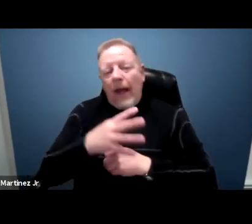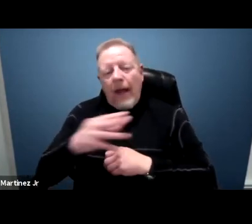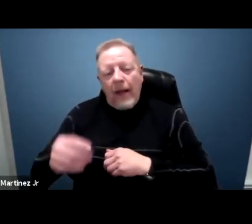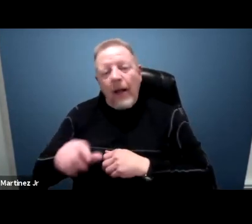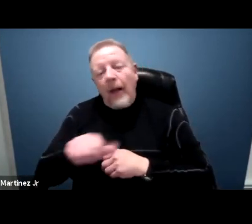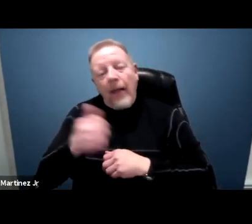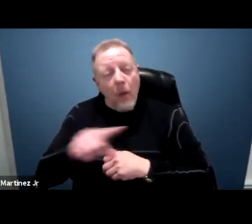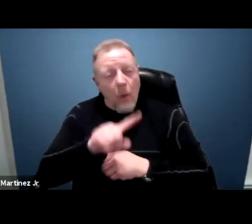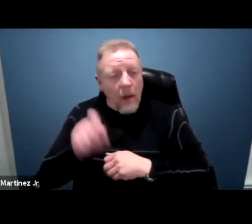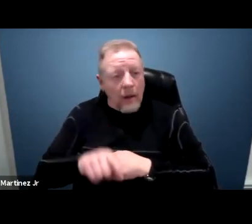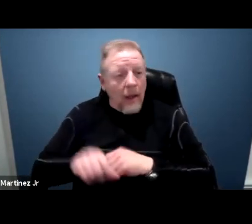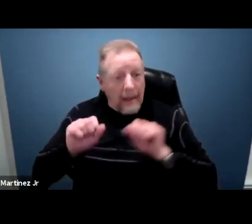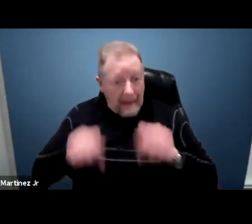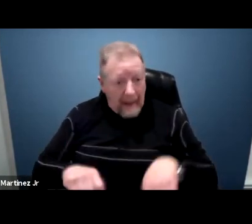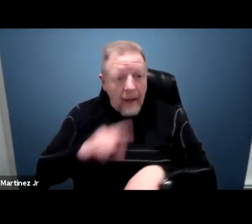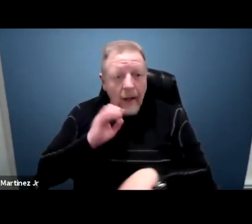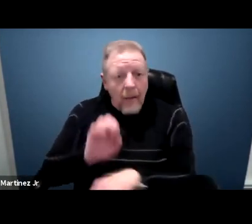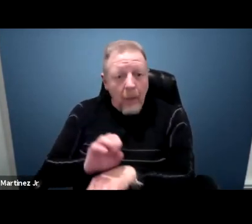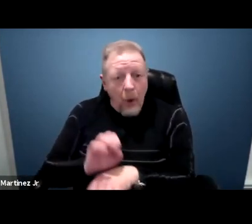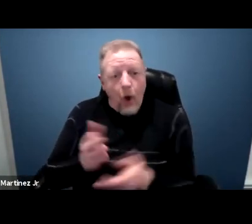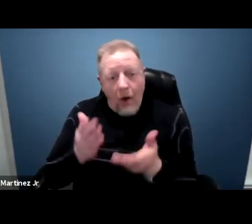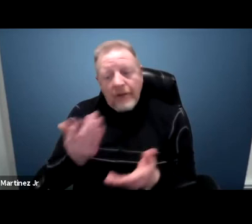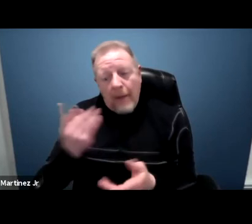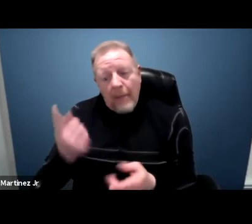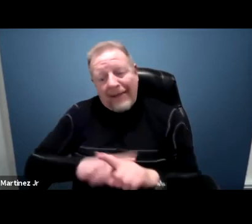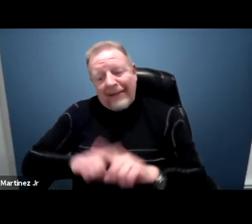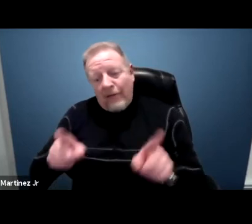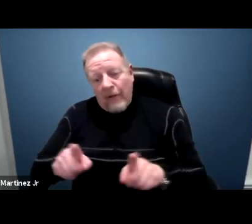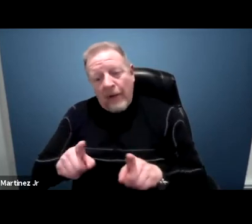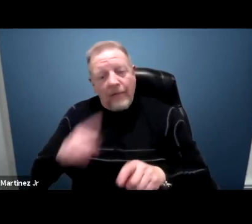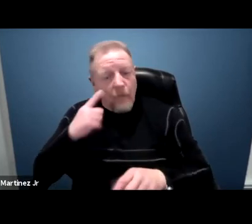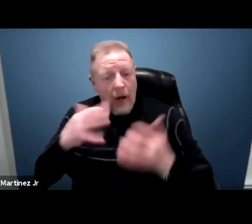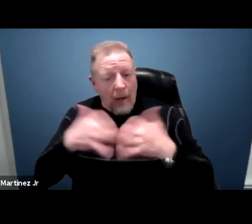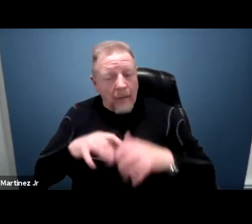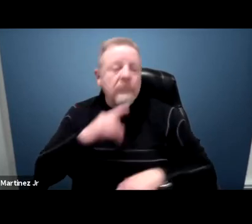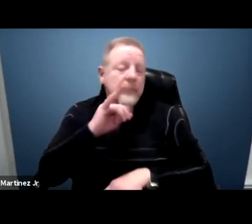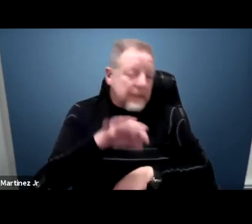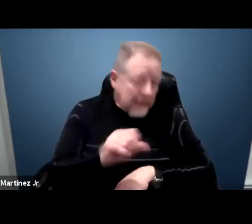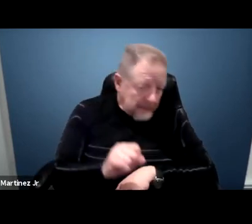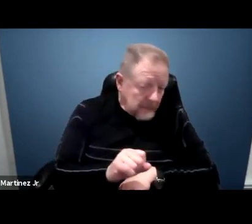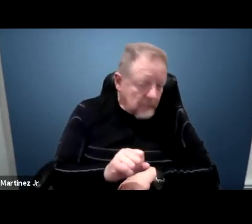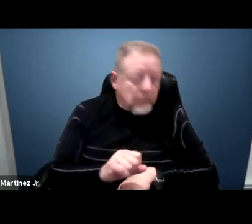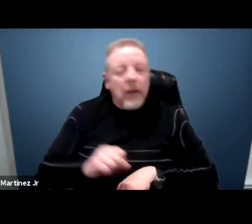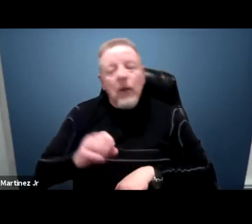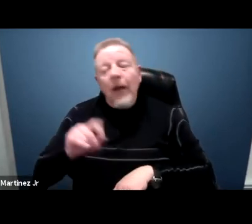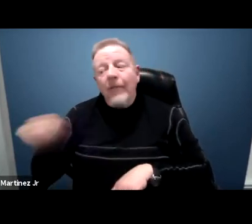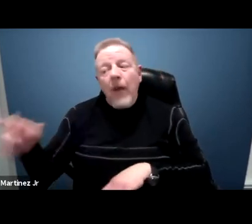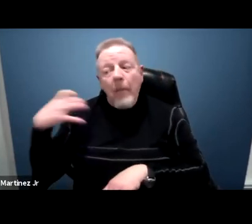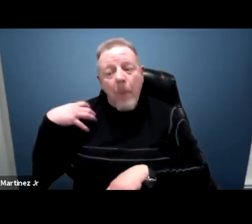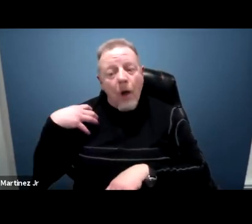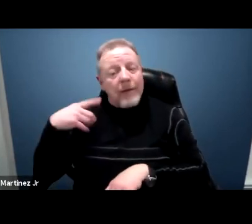Another question is, can my employer offer something else as an accommodation? So as I said, if the employer